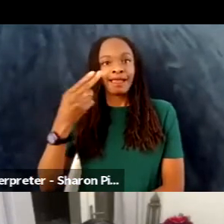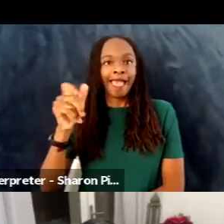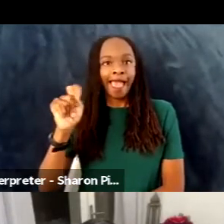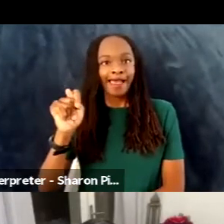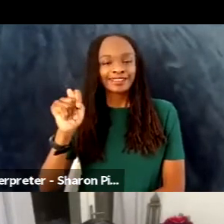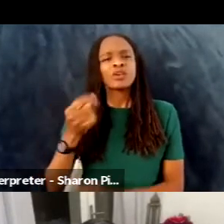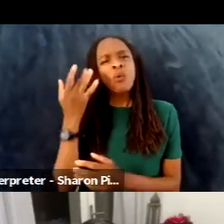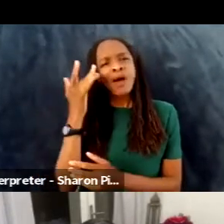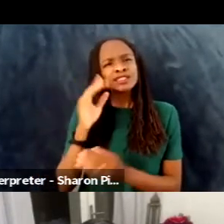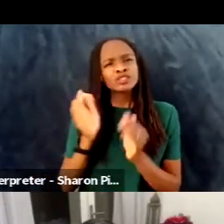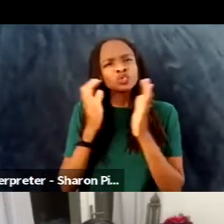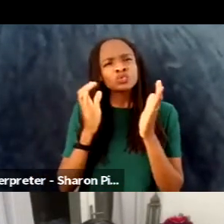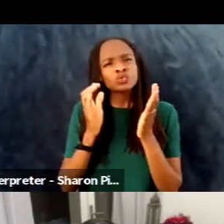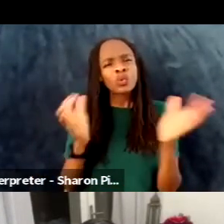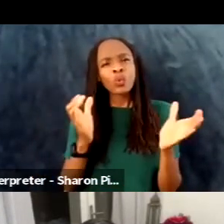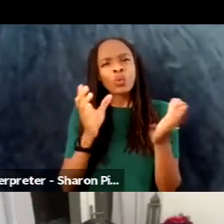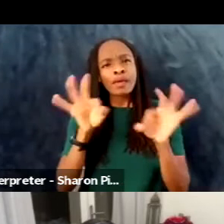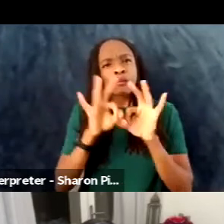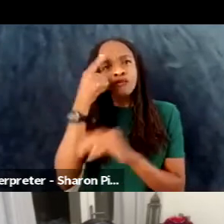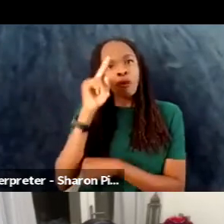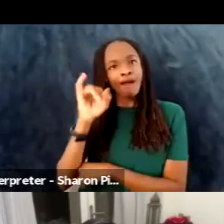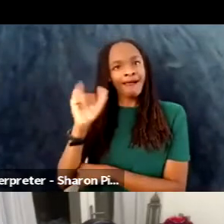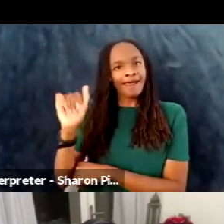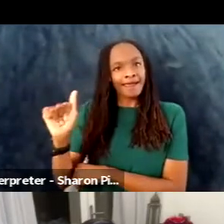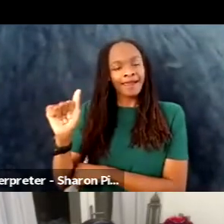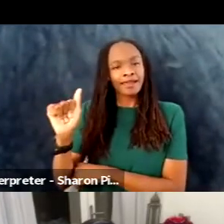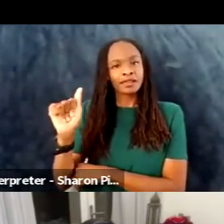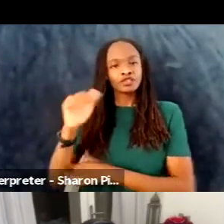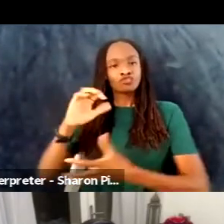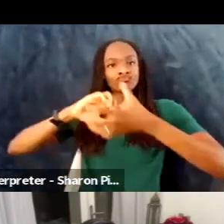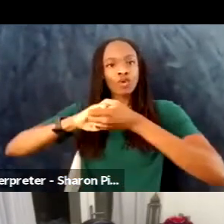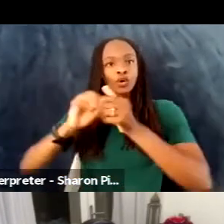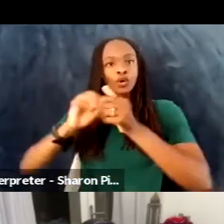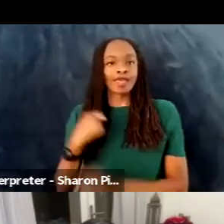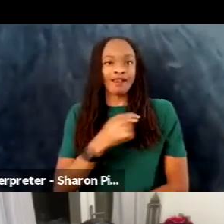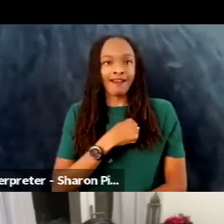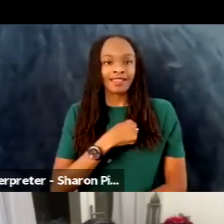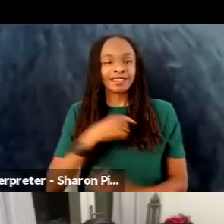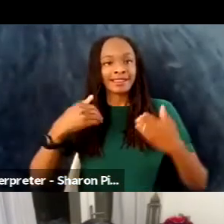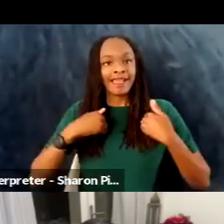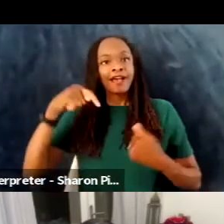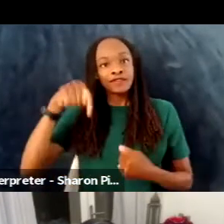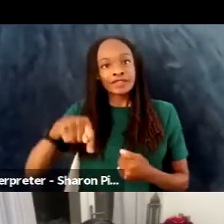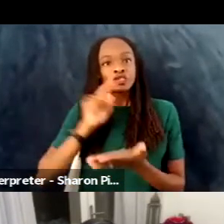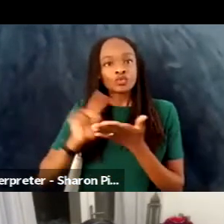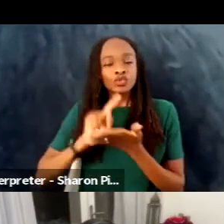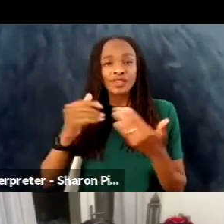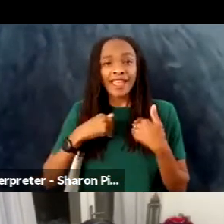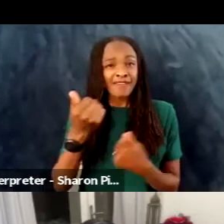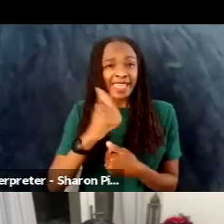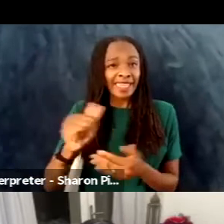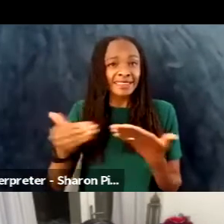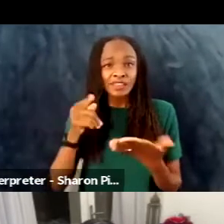was it so important to the IAA to partner with us and conduct this research? And were there any findings